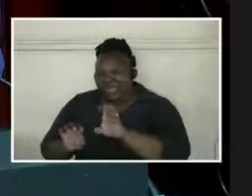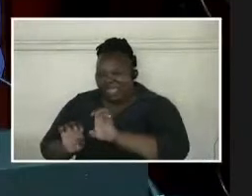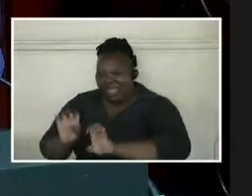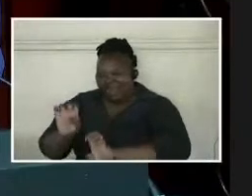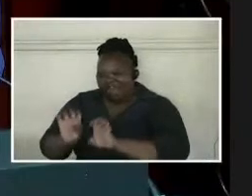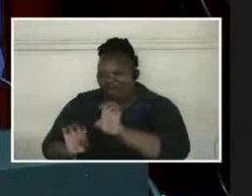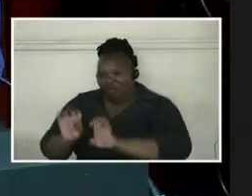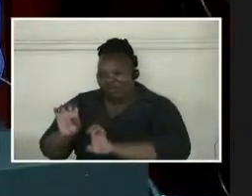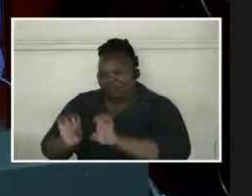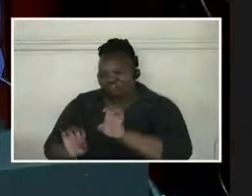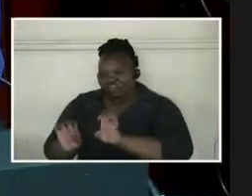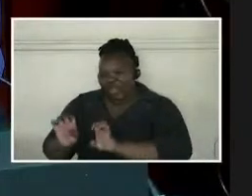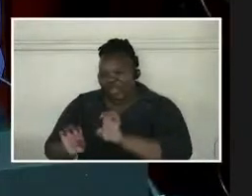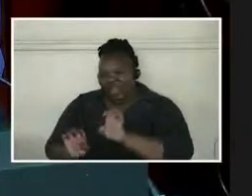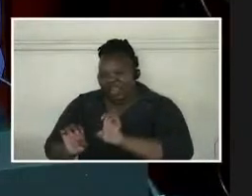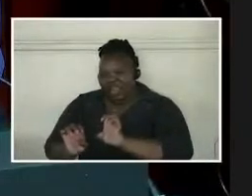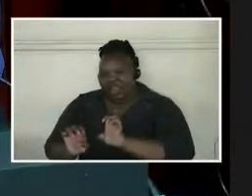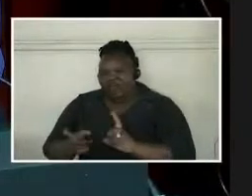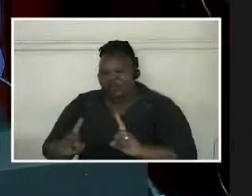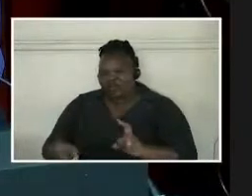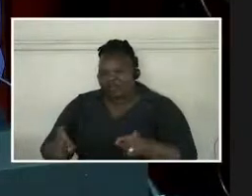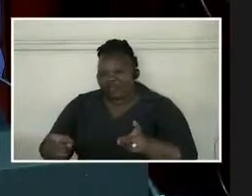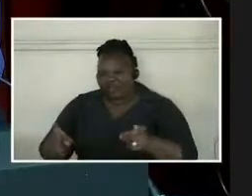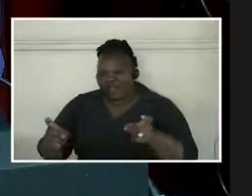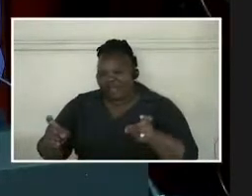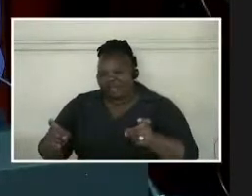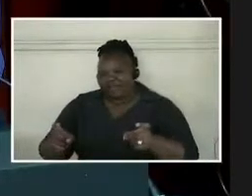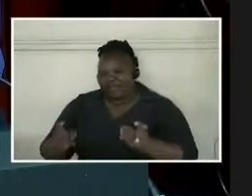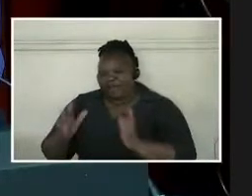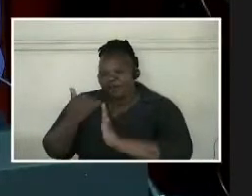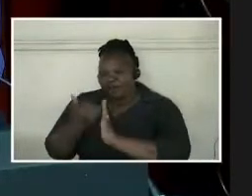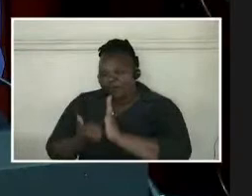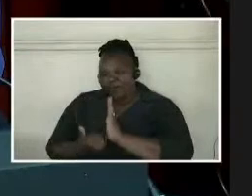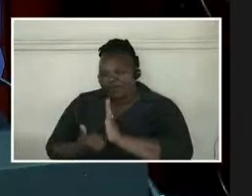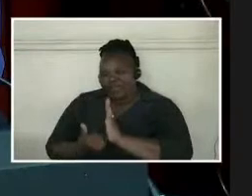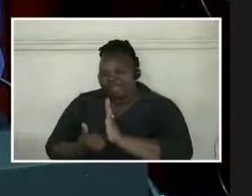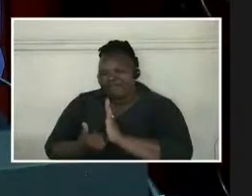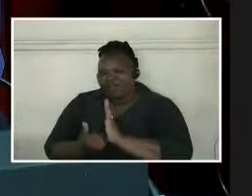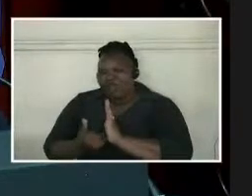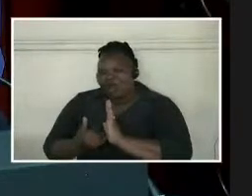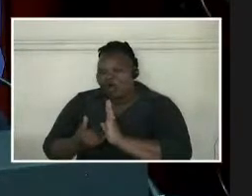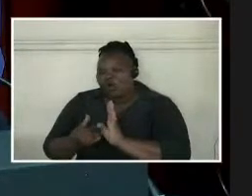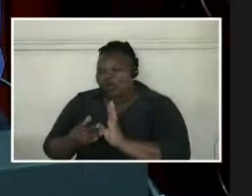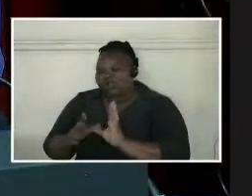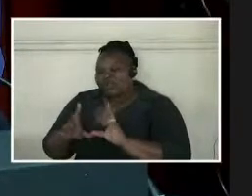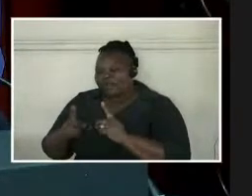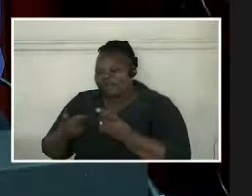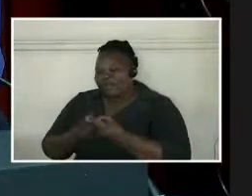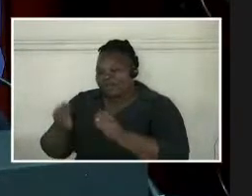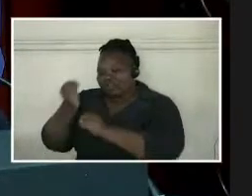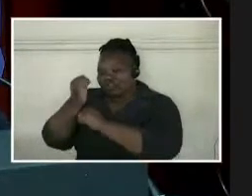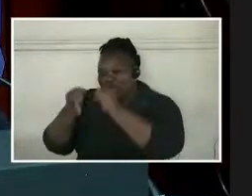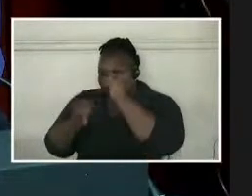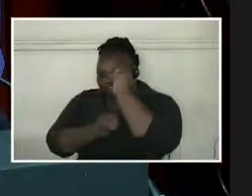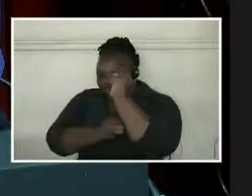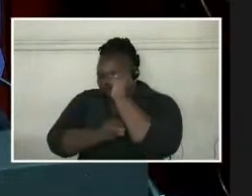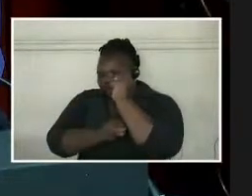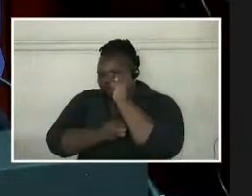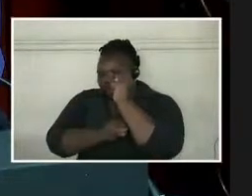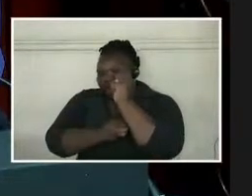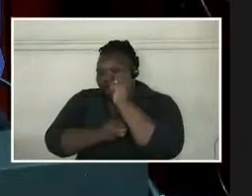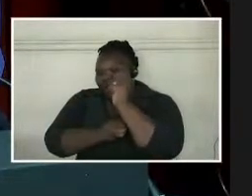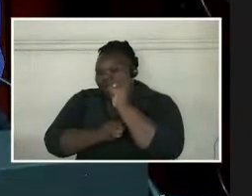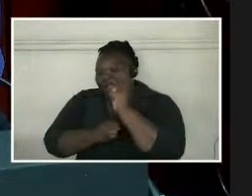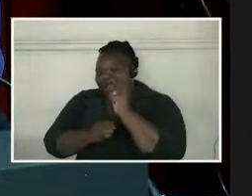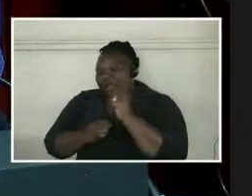mechanism speeding up the process of realigning the mesh departmental organization structures and positive